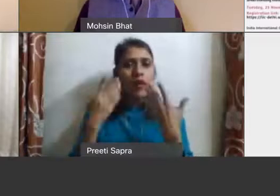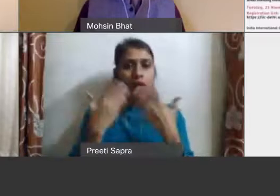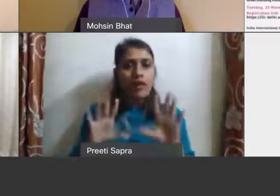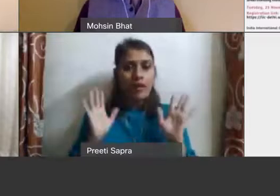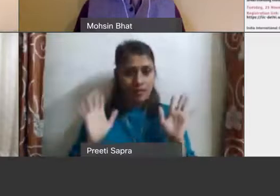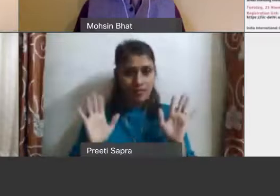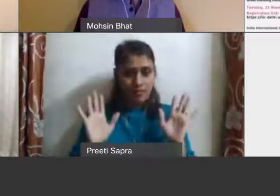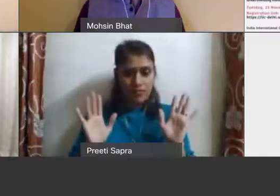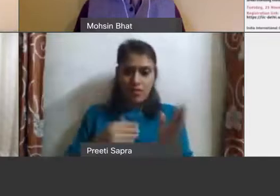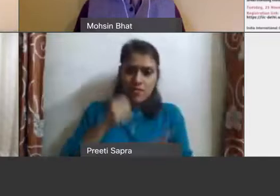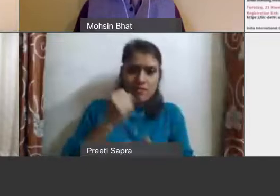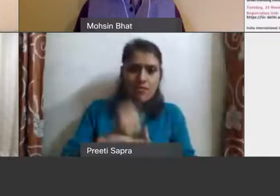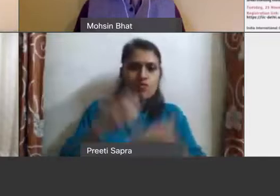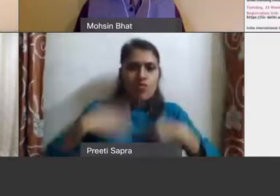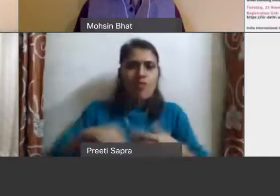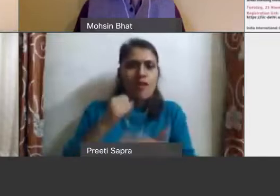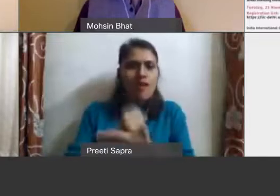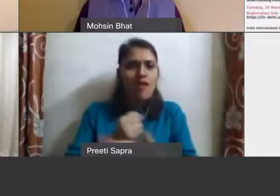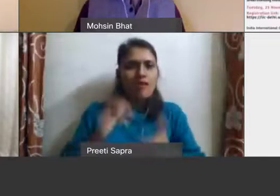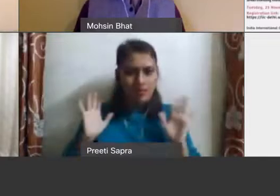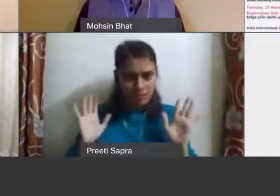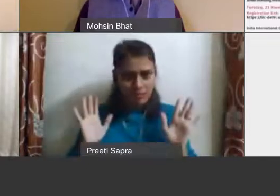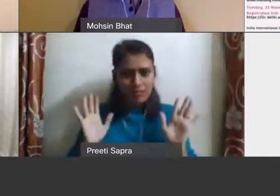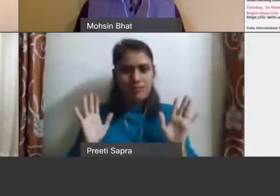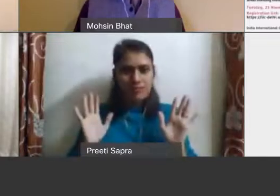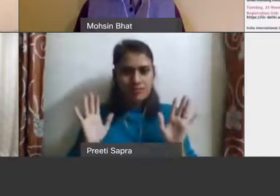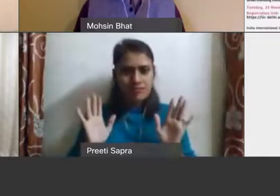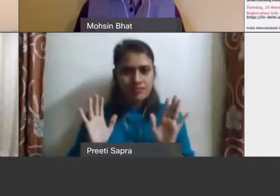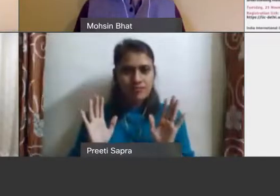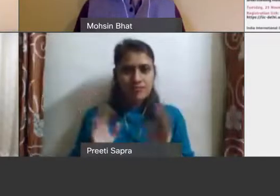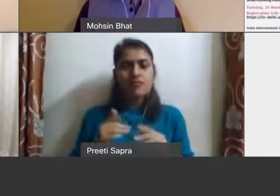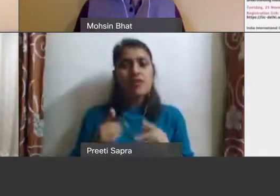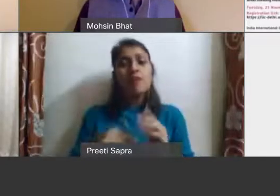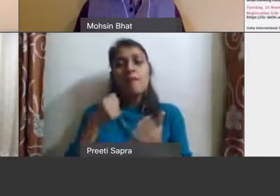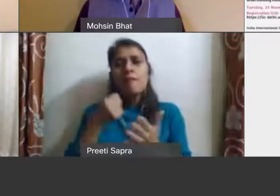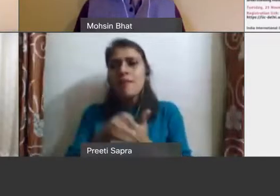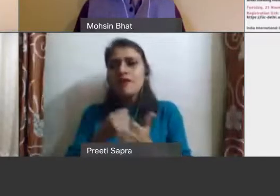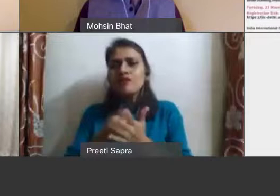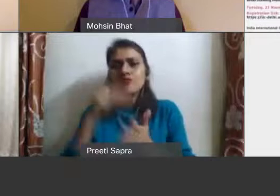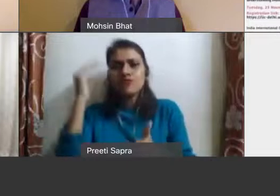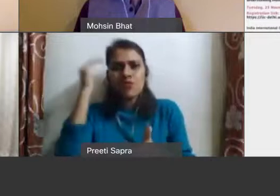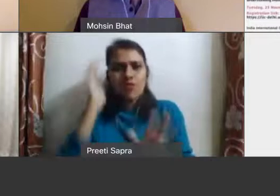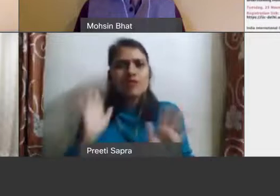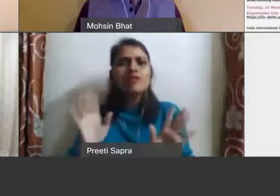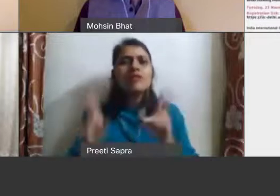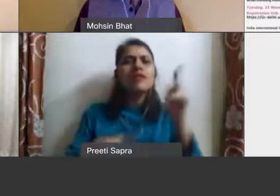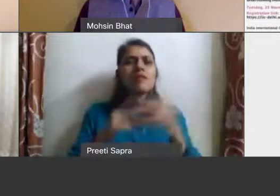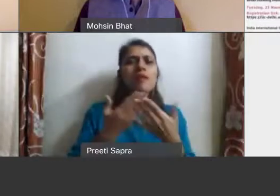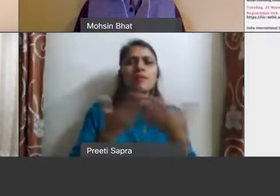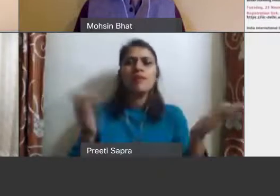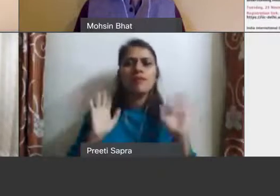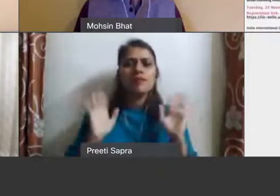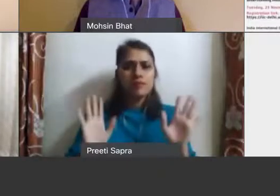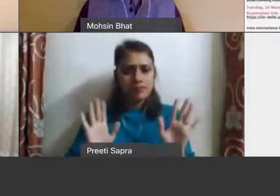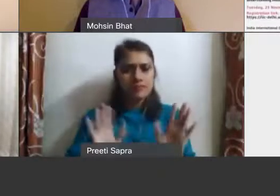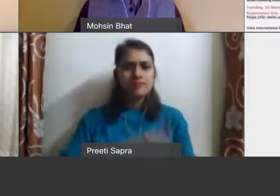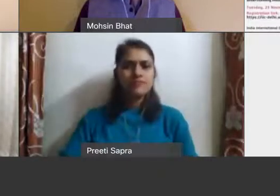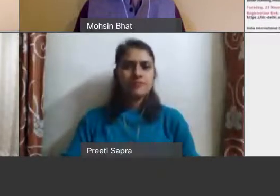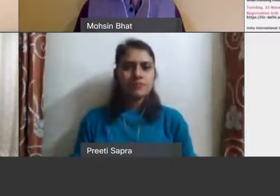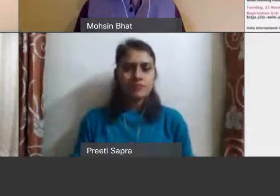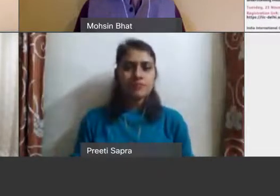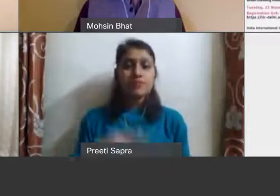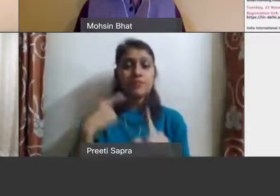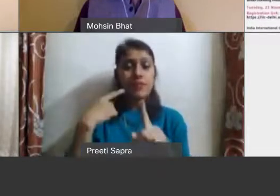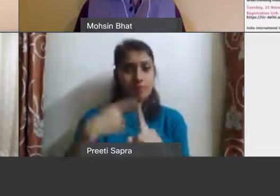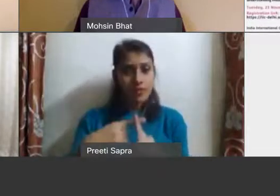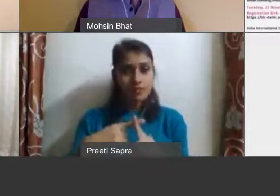the ground itself, on the question of which is the ground on which discrimination is taken place, or the ground on which people are being distinguished from each other, but also